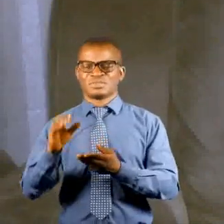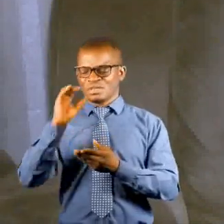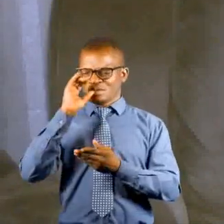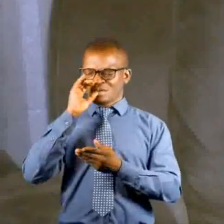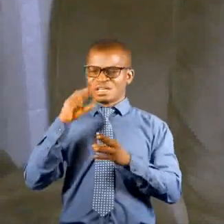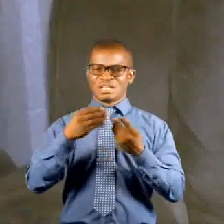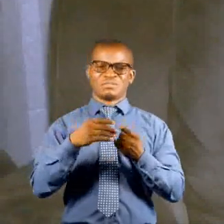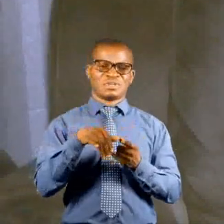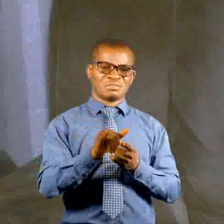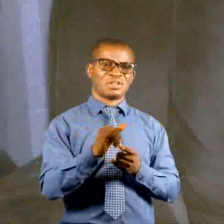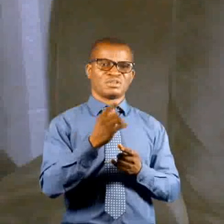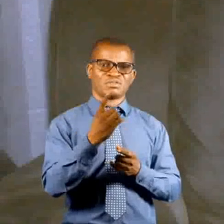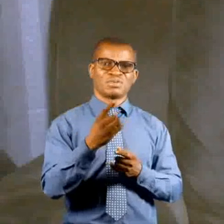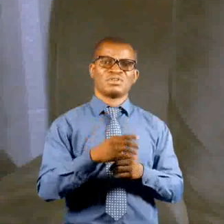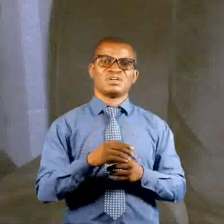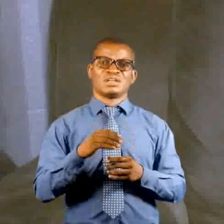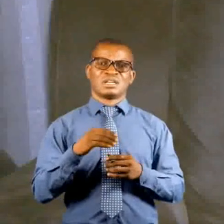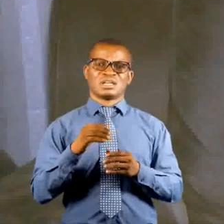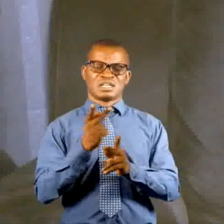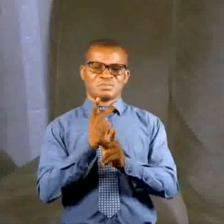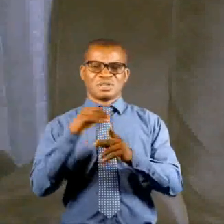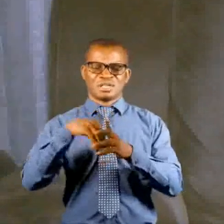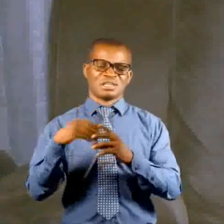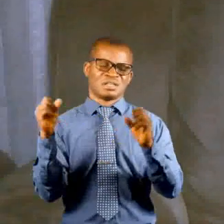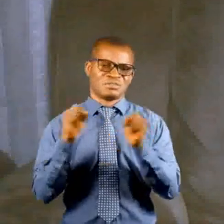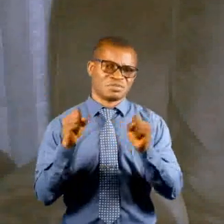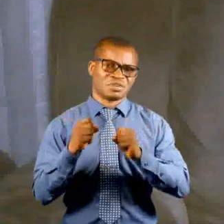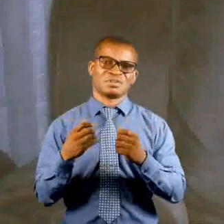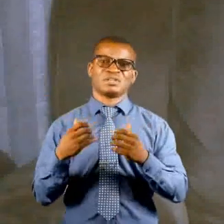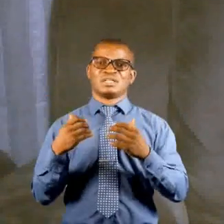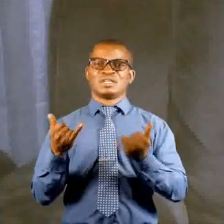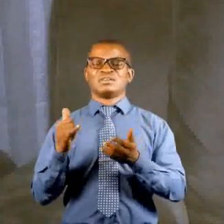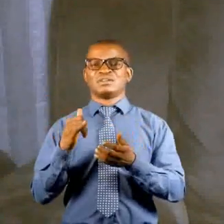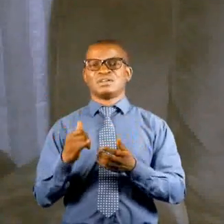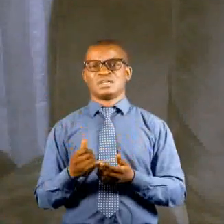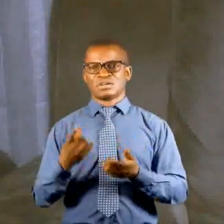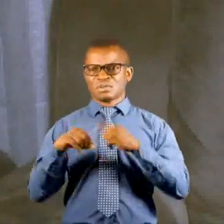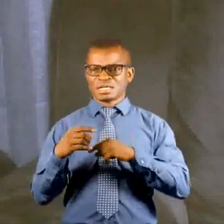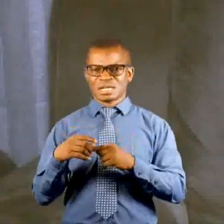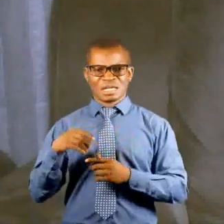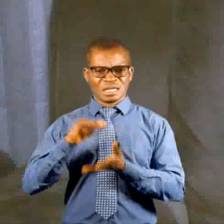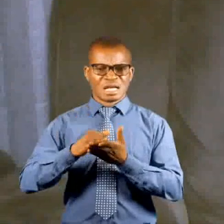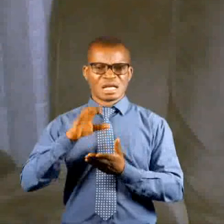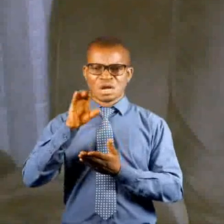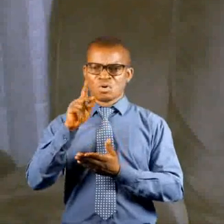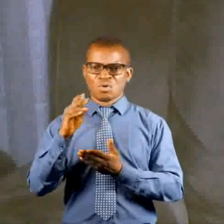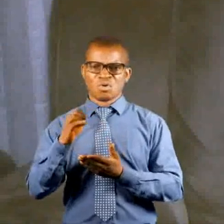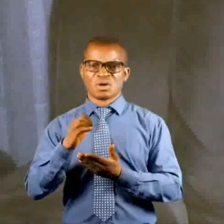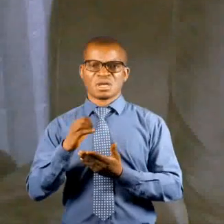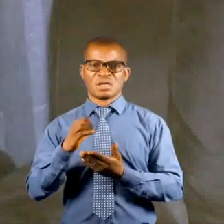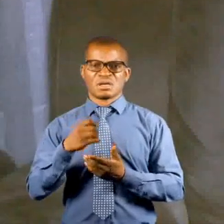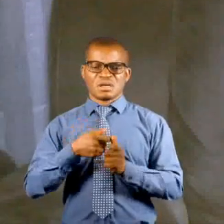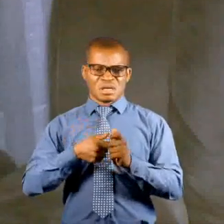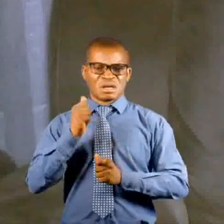the minerals. She not give me the remainder. I should drop inside the fridge. Then I break, she now say, sure, it's me that drink the minerals. I should go and